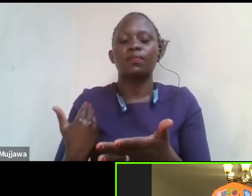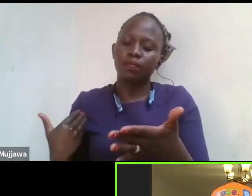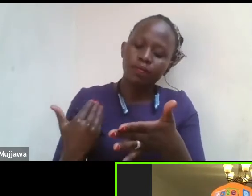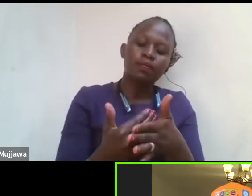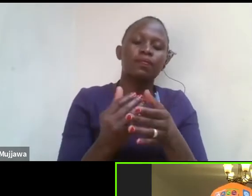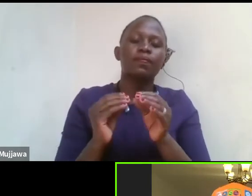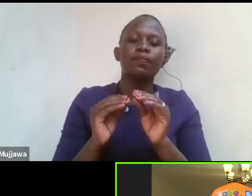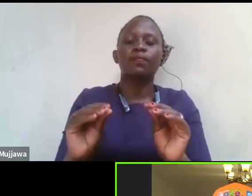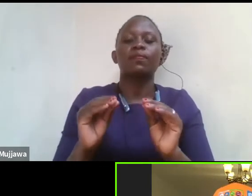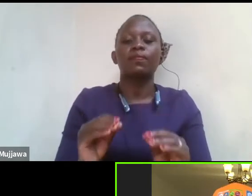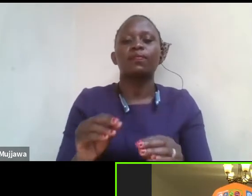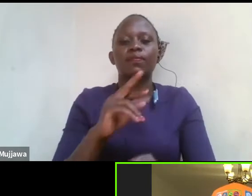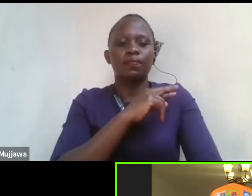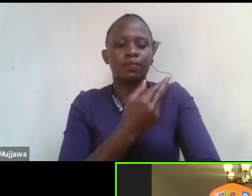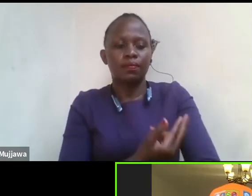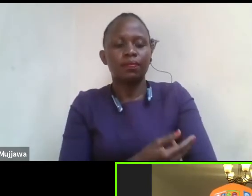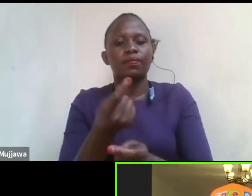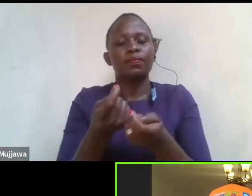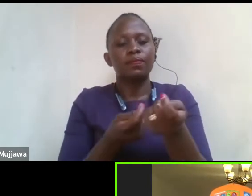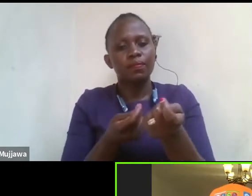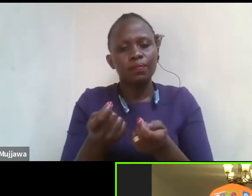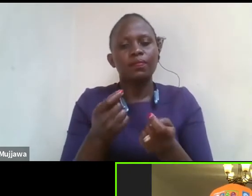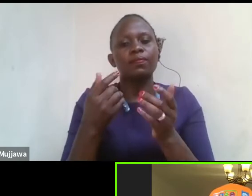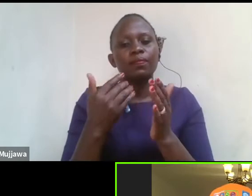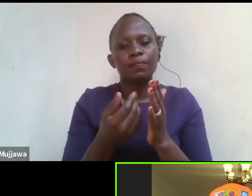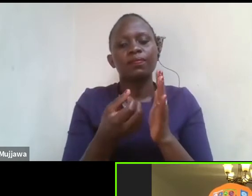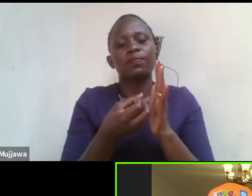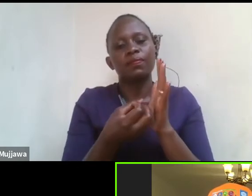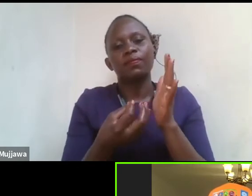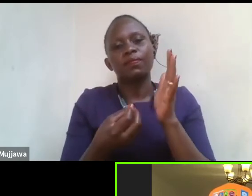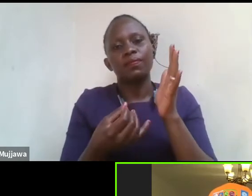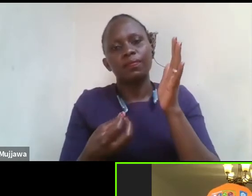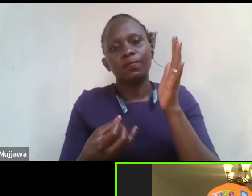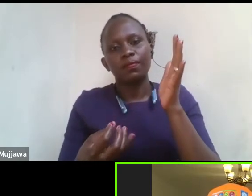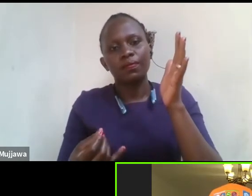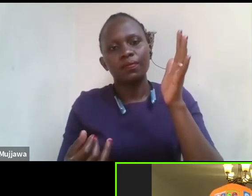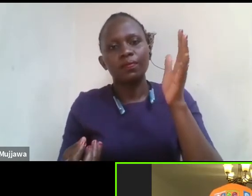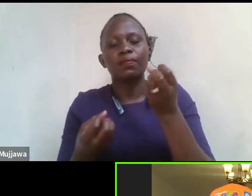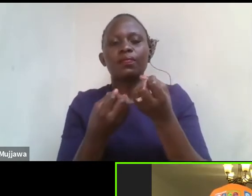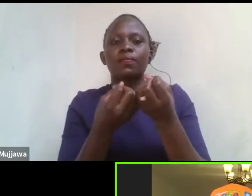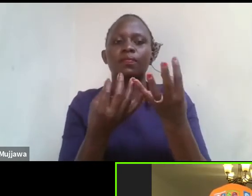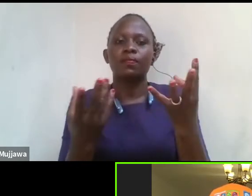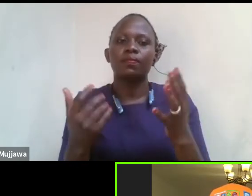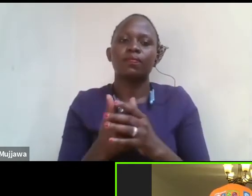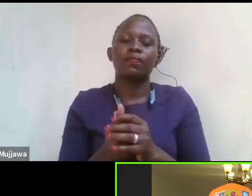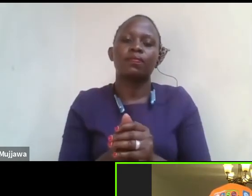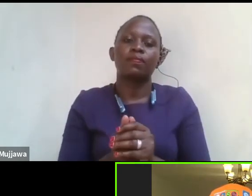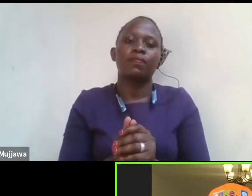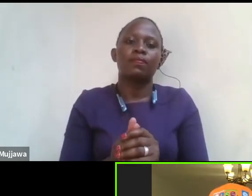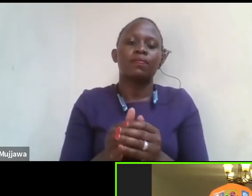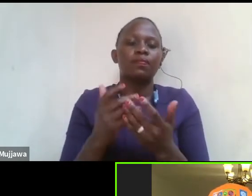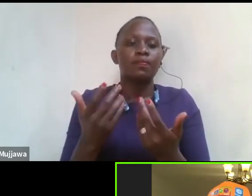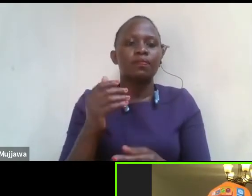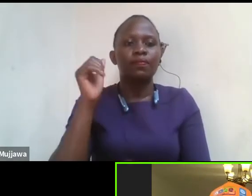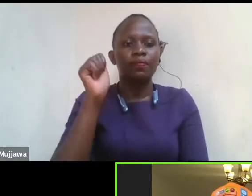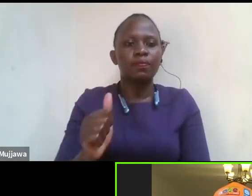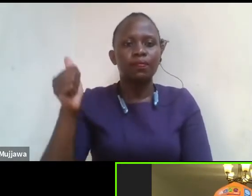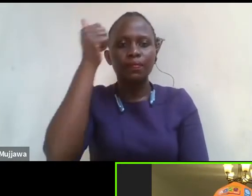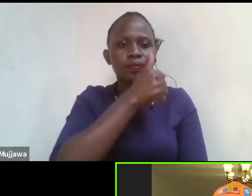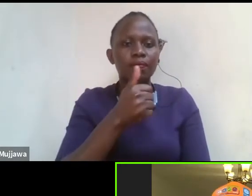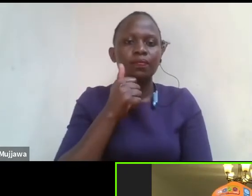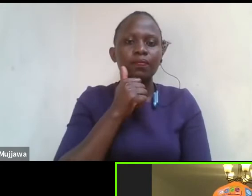resource governance. I could go on and on and on in Australia, Hungary, South Africa, Zambia, Netherlands, Belgium, among